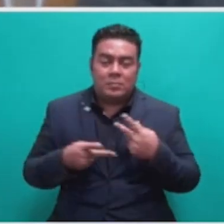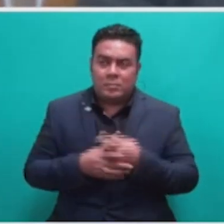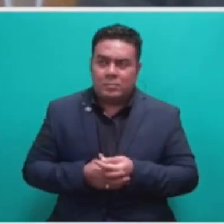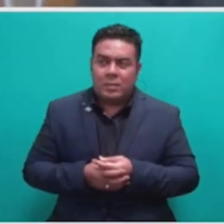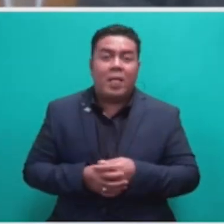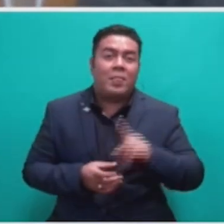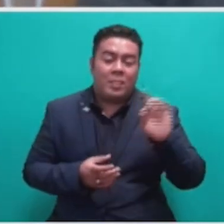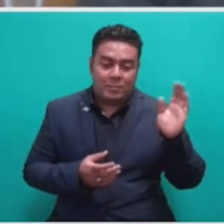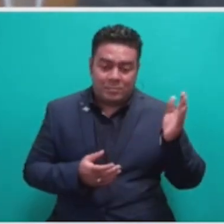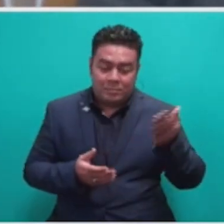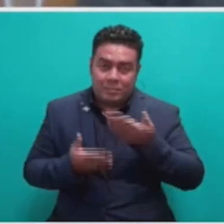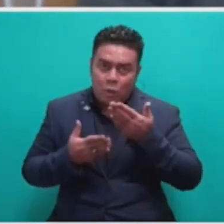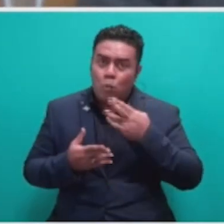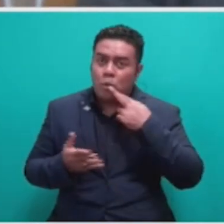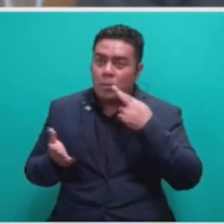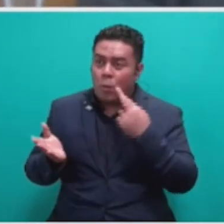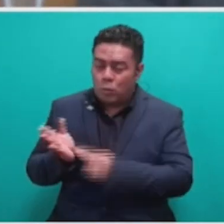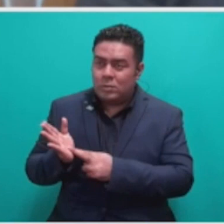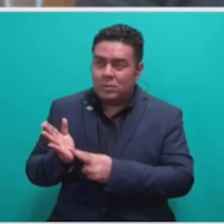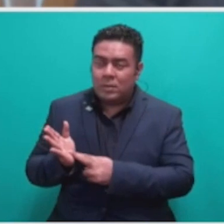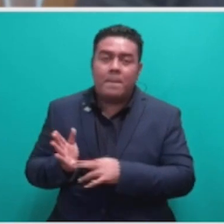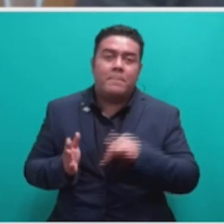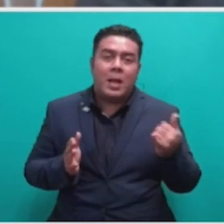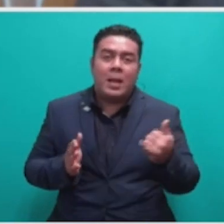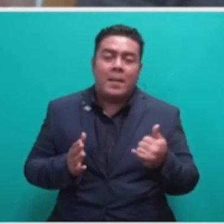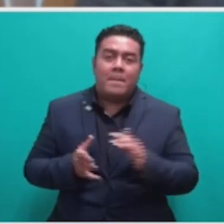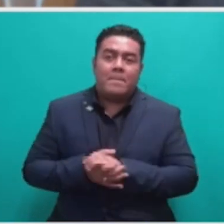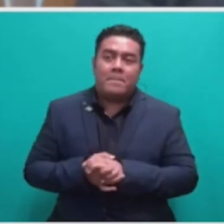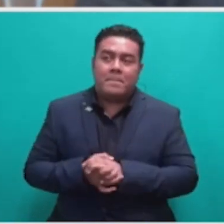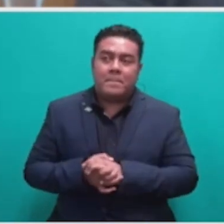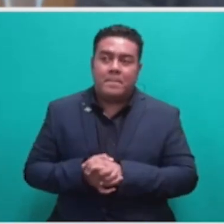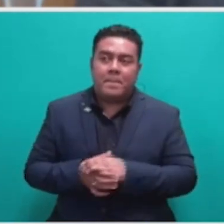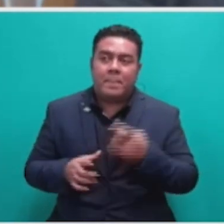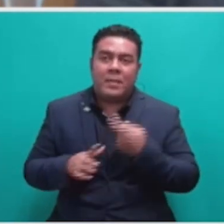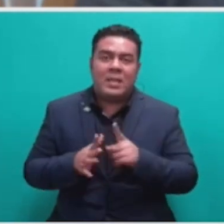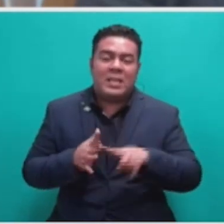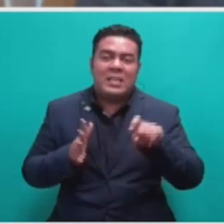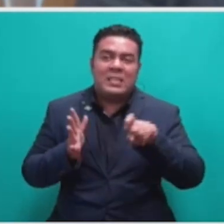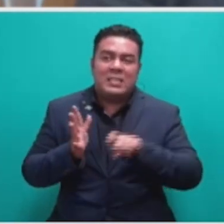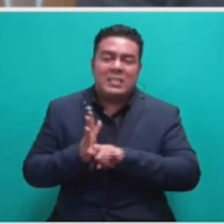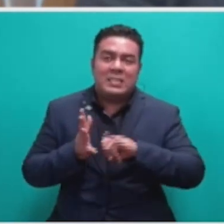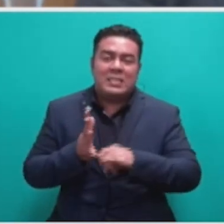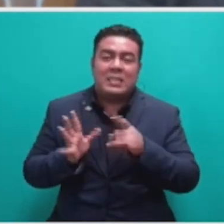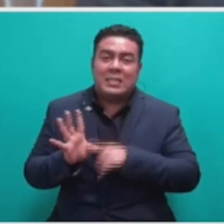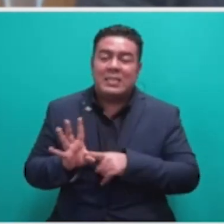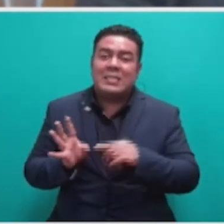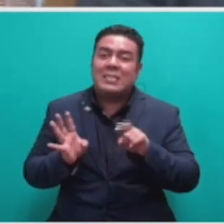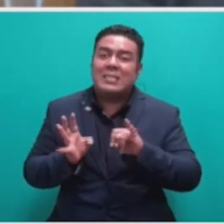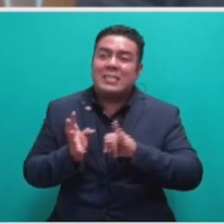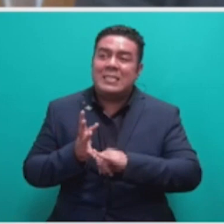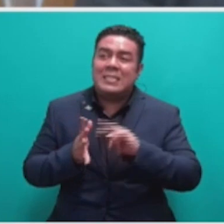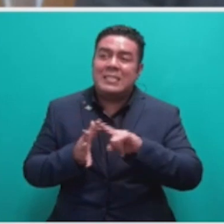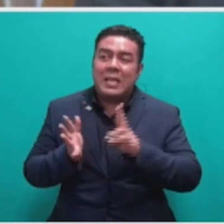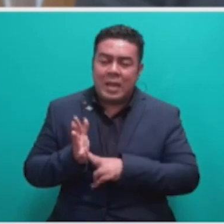the recent report, Mr. Speaker, by Dr. Kisti Sen, I know him for years, and his inflation numbers,